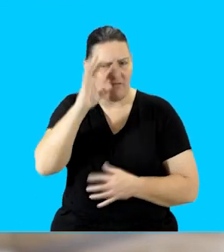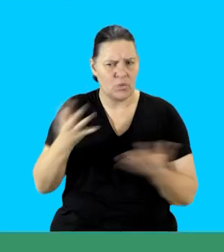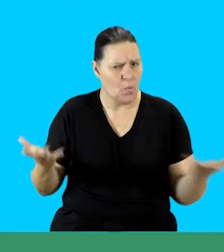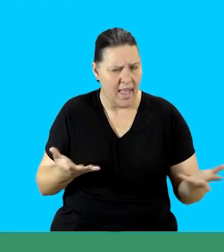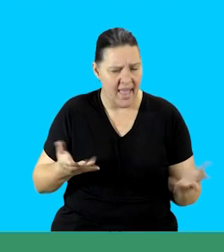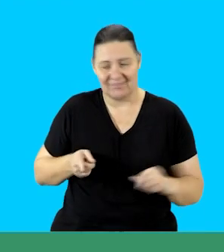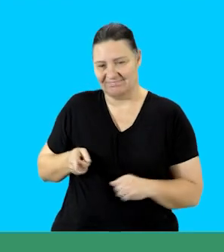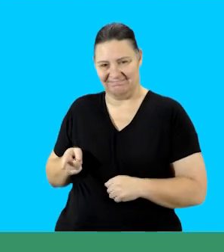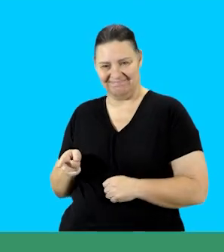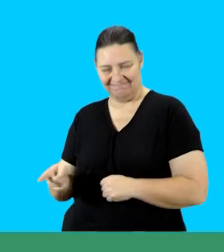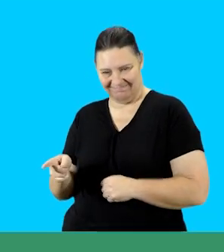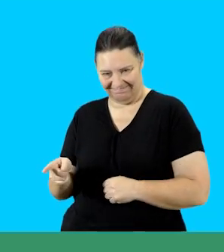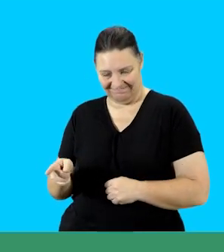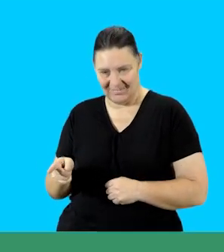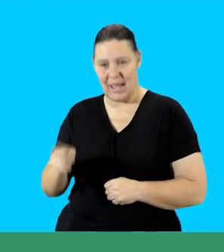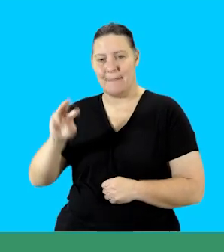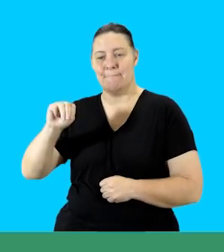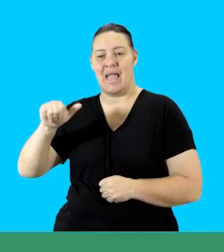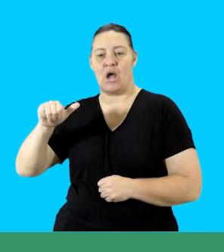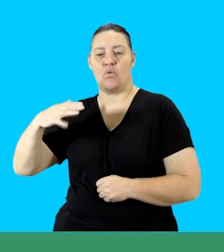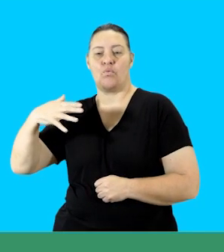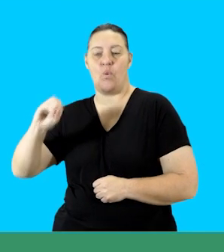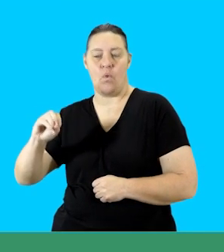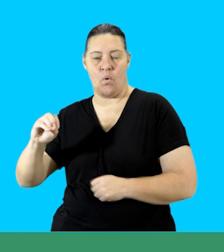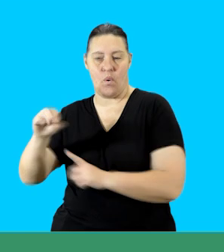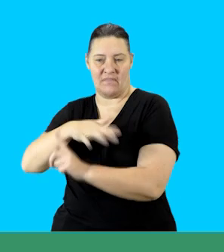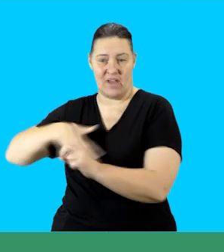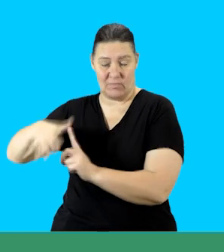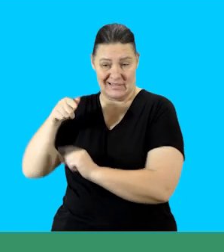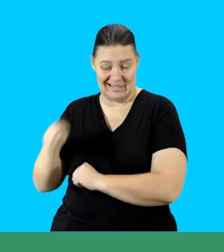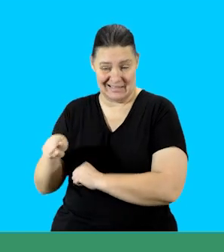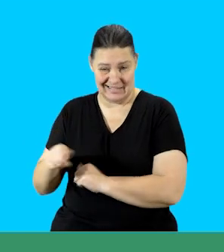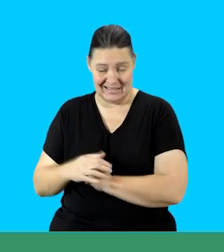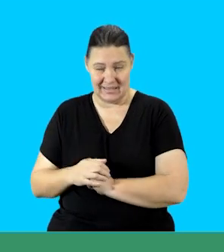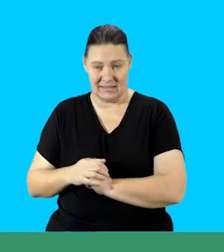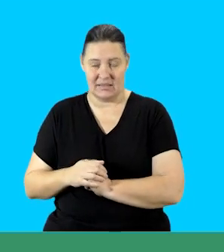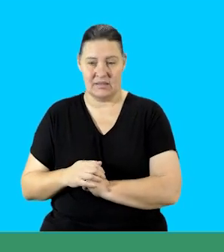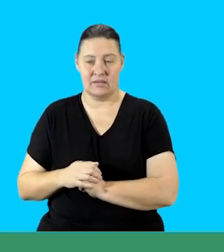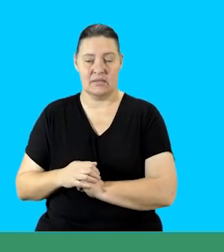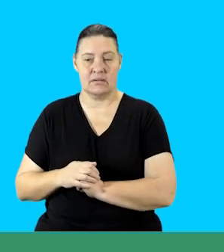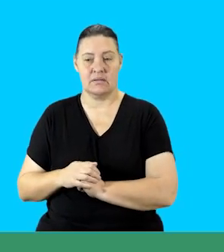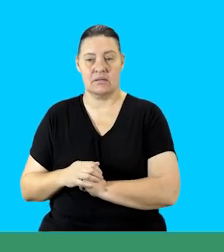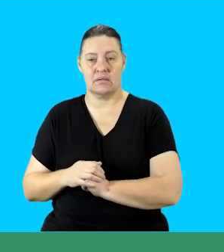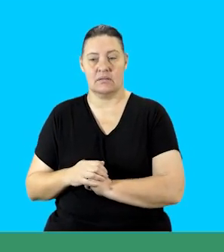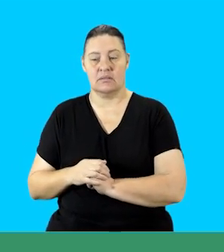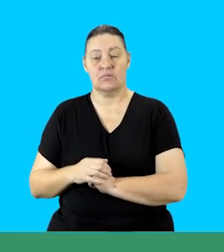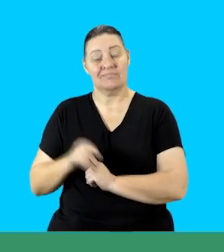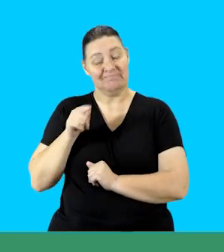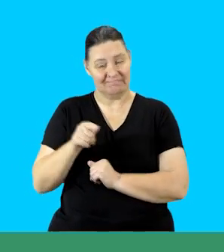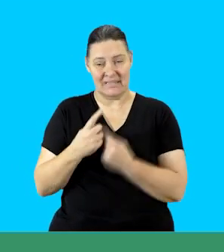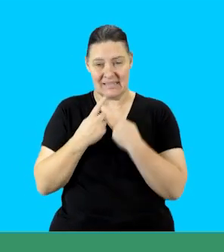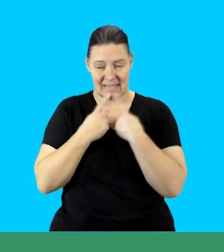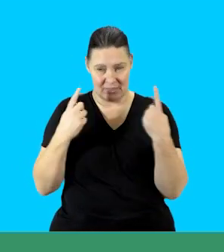statement is actually applicable to our macro environment. Now, let's look at the second